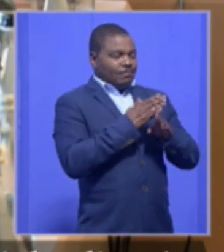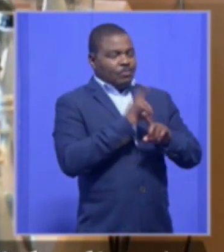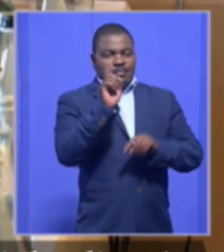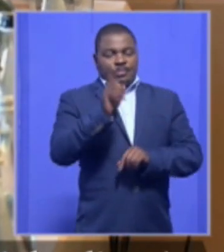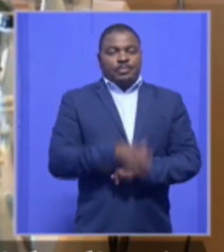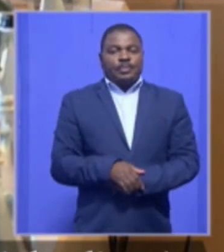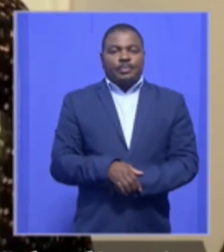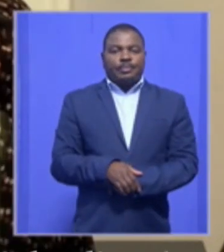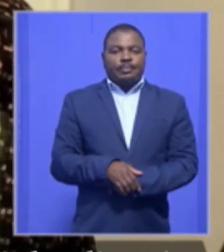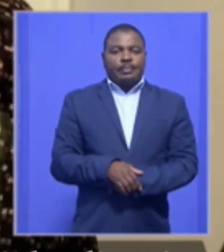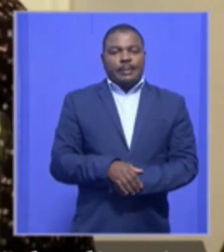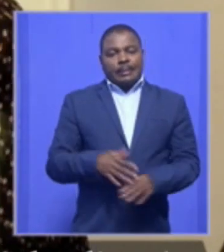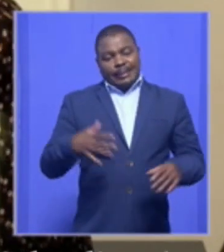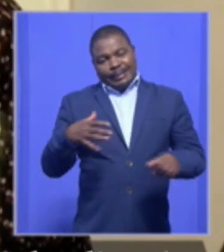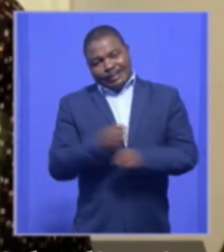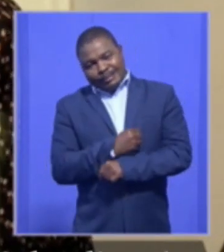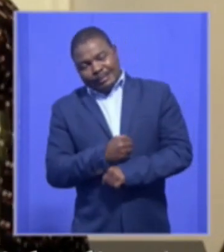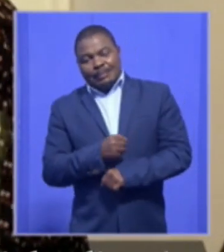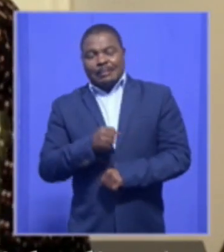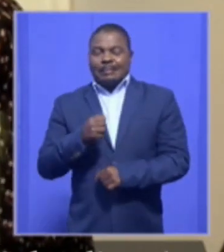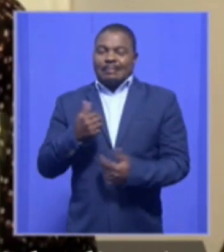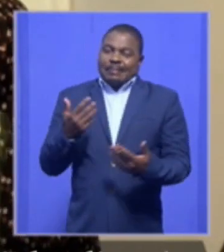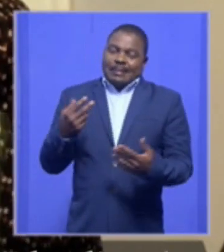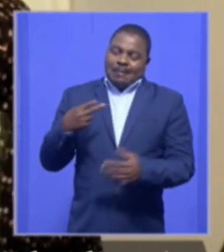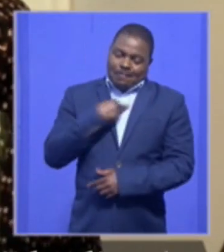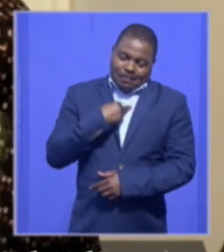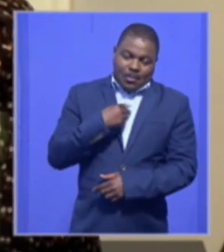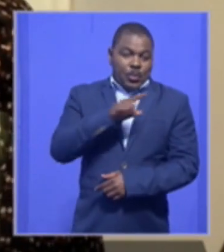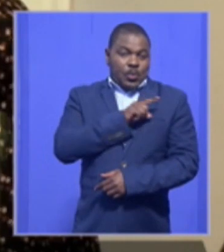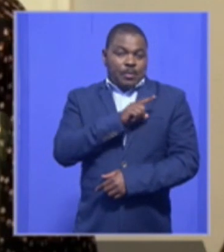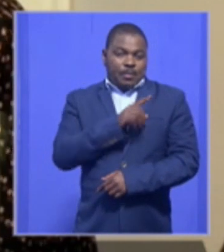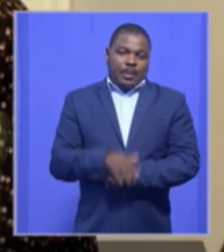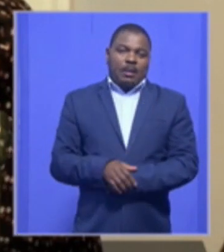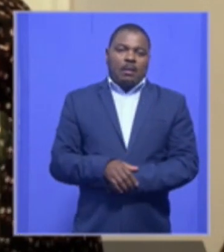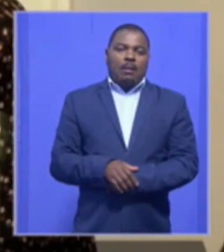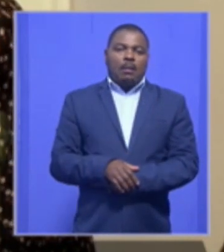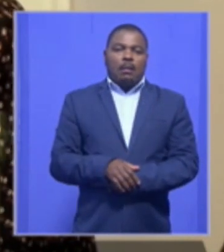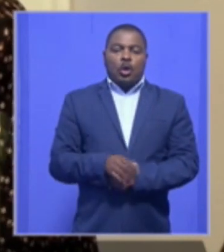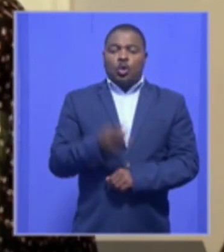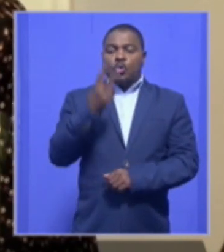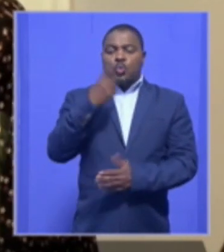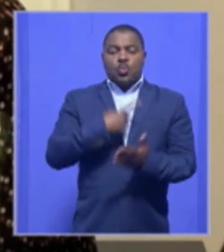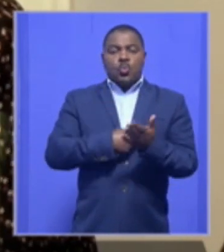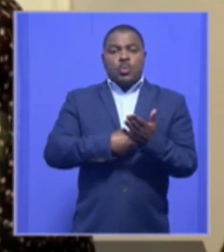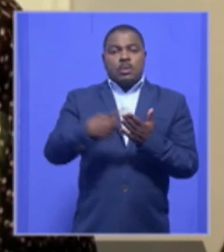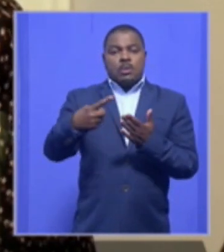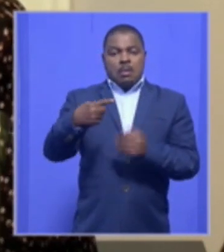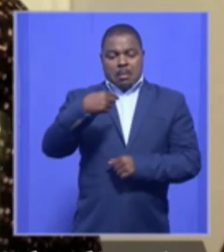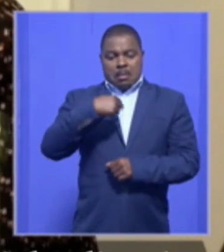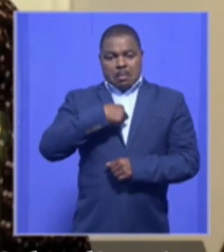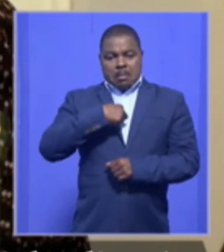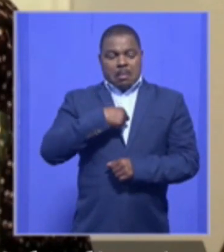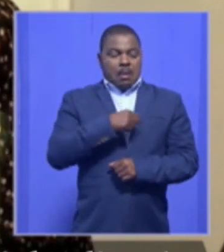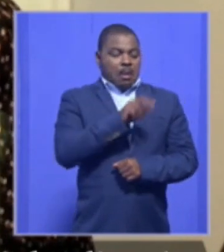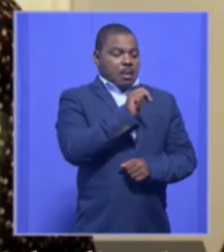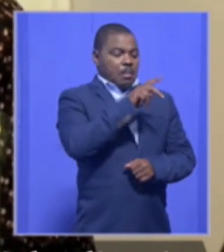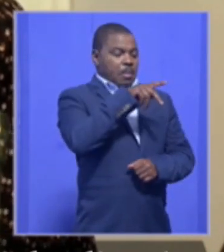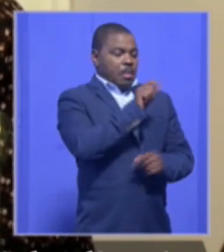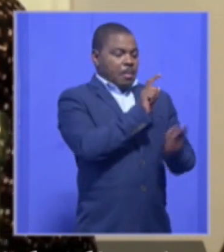It's a bit unfortunate precisely because it was only 2 weeks after I had met with the